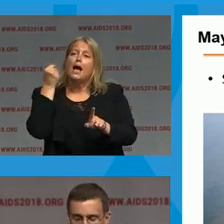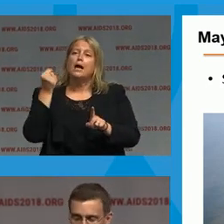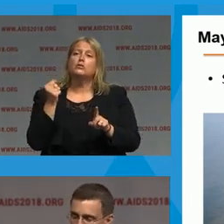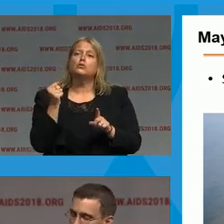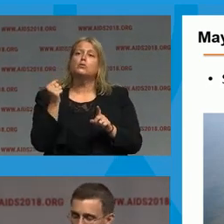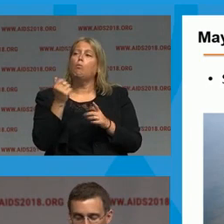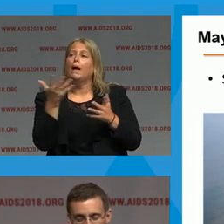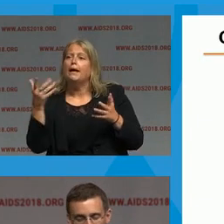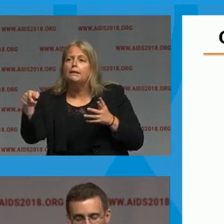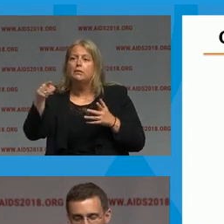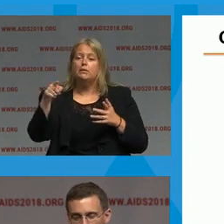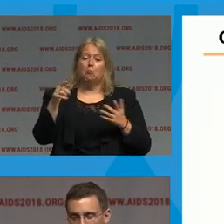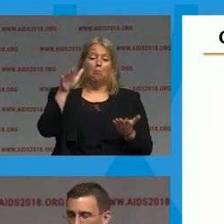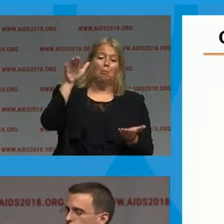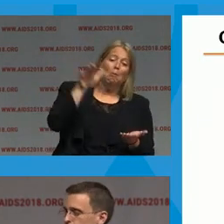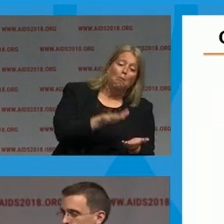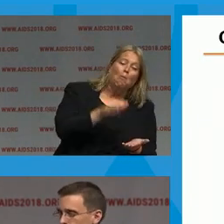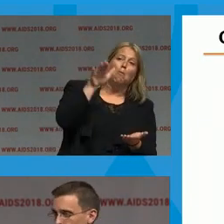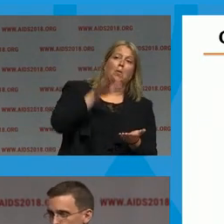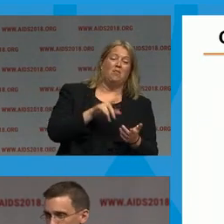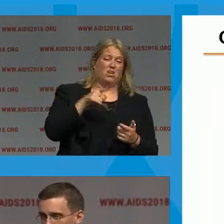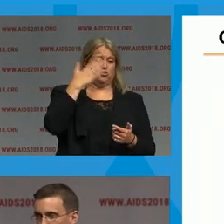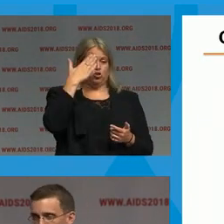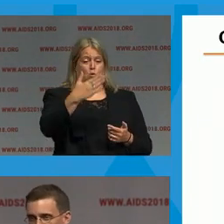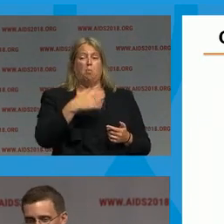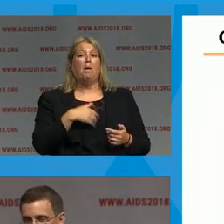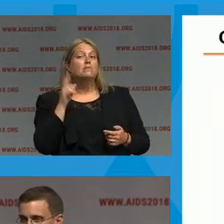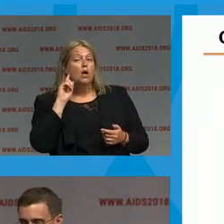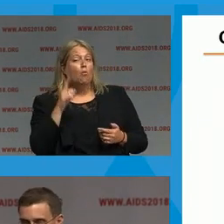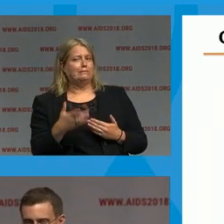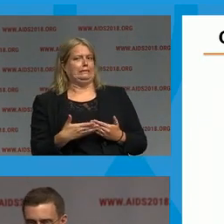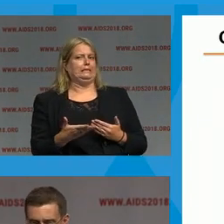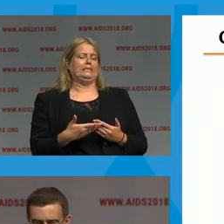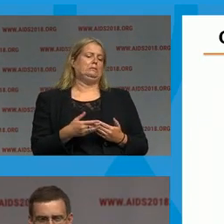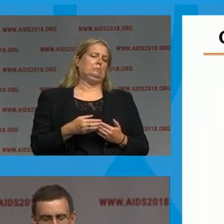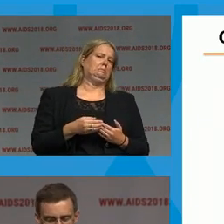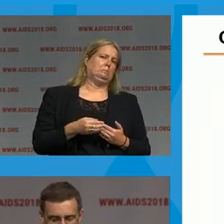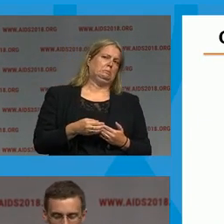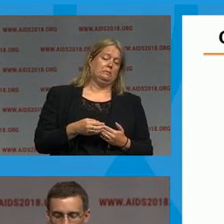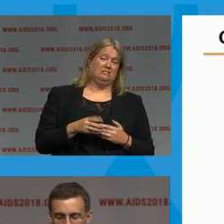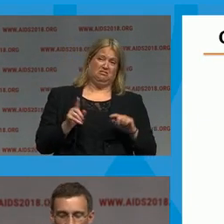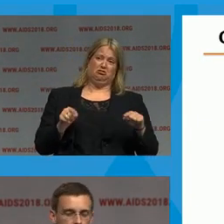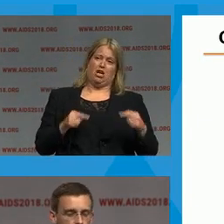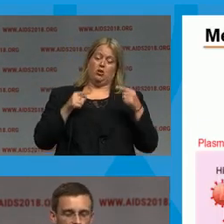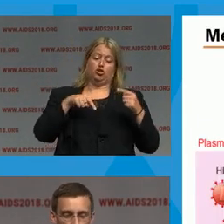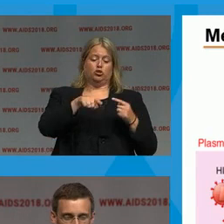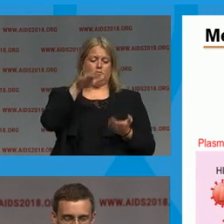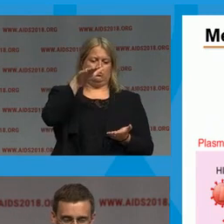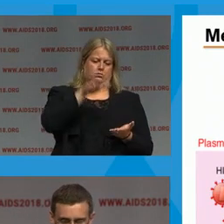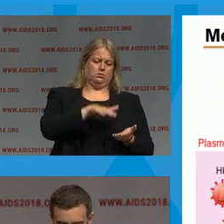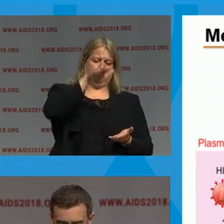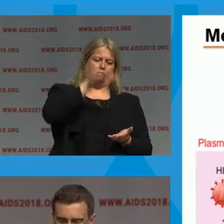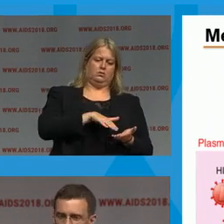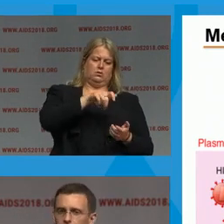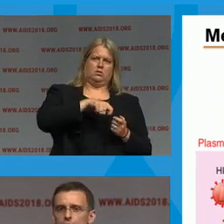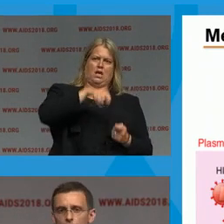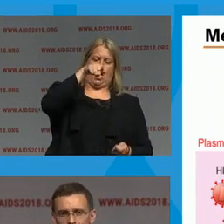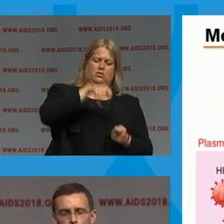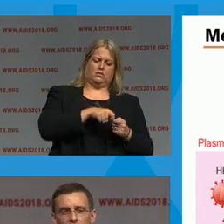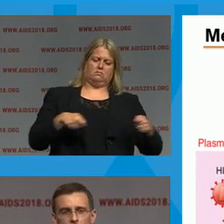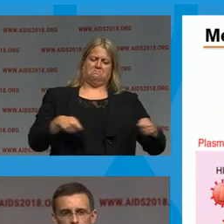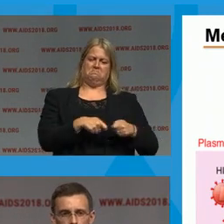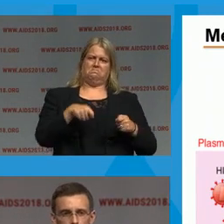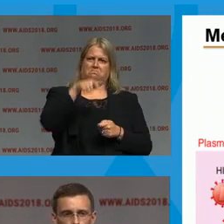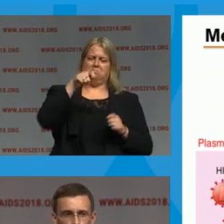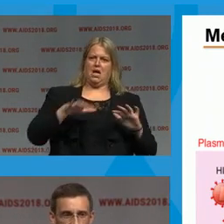which sounds easy, but that's actually one of the first challenges that I'm going to talk about today. How do we measure the size of the HIV reservoir? And we can